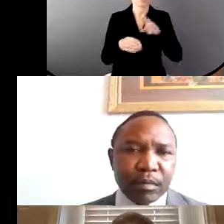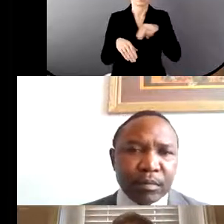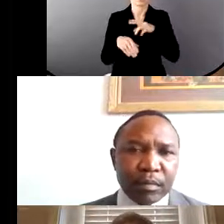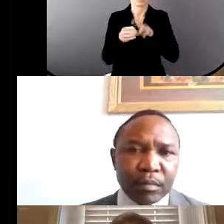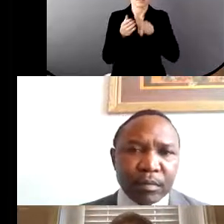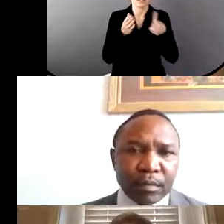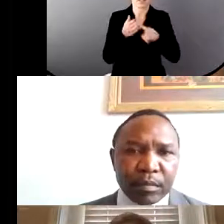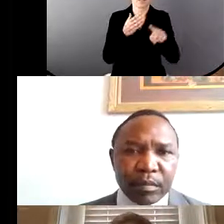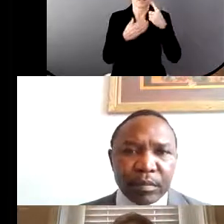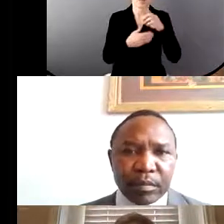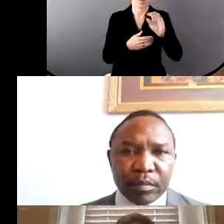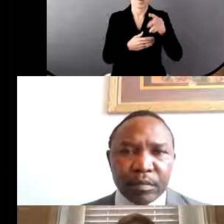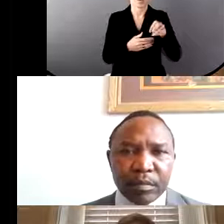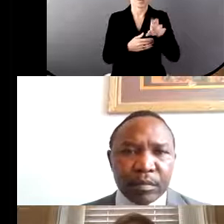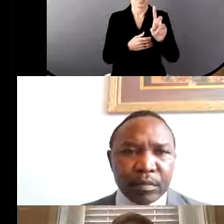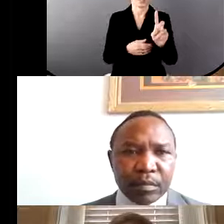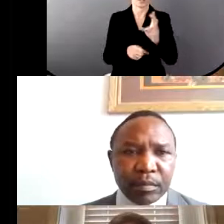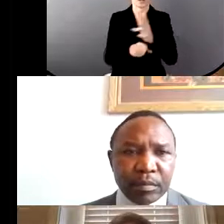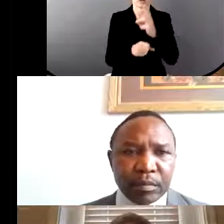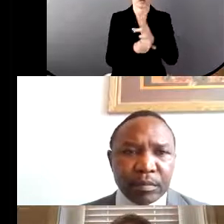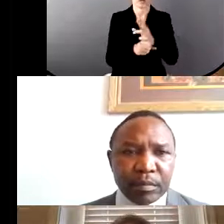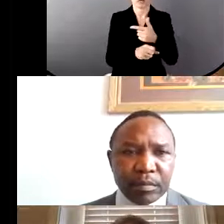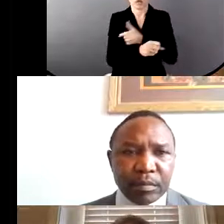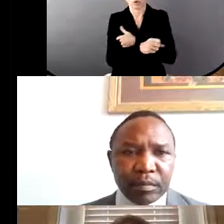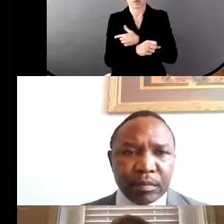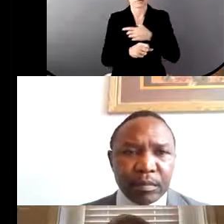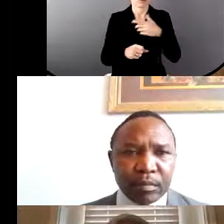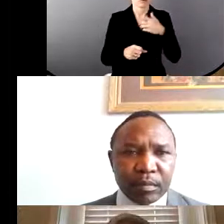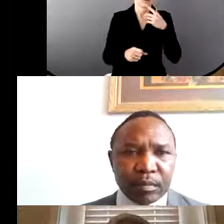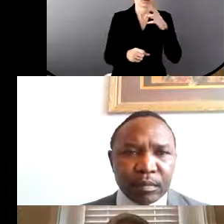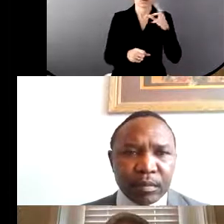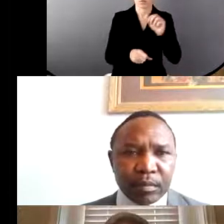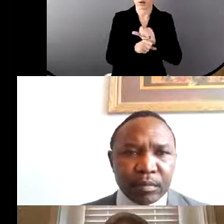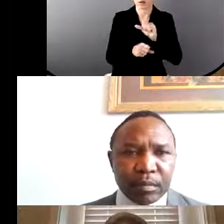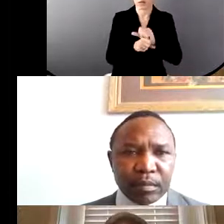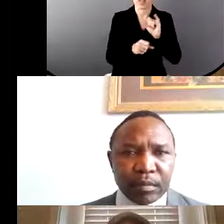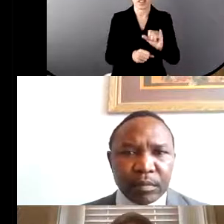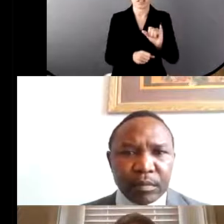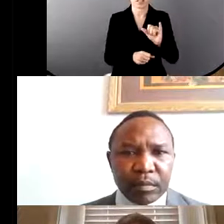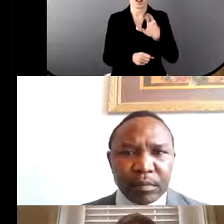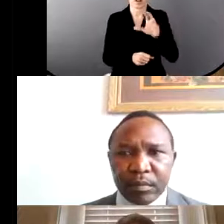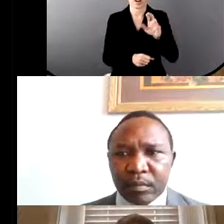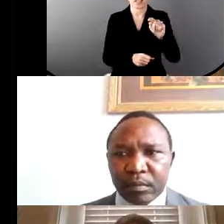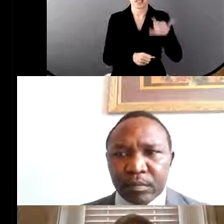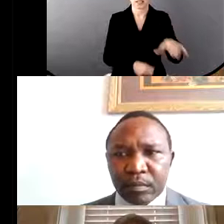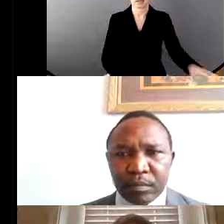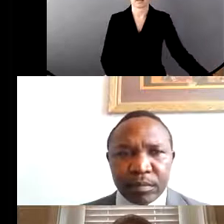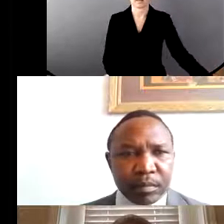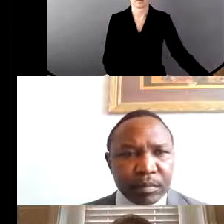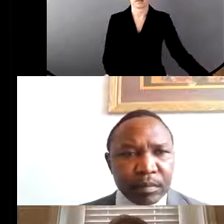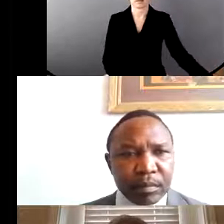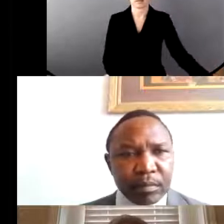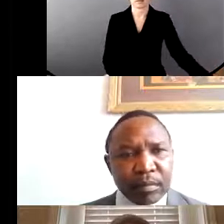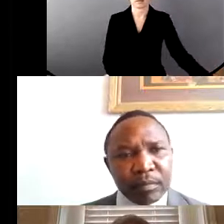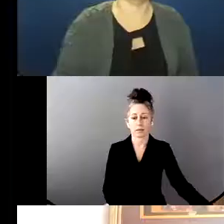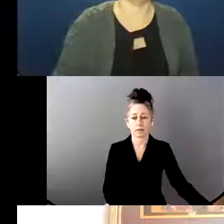use disorder impacts on employment. That's RRTC. That's one of our big projects that we're